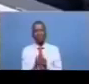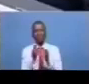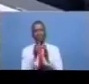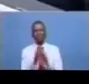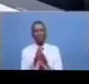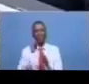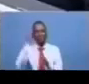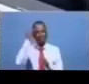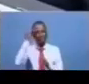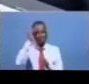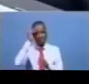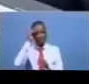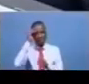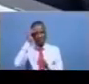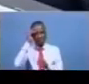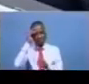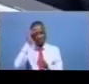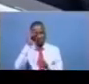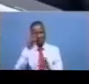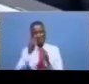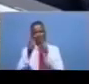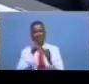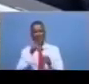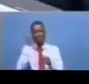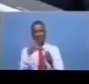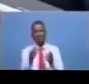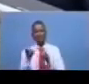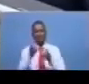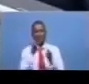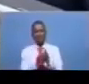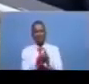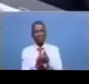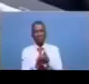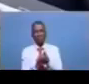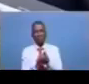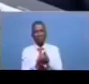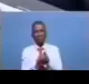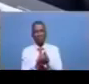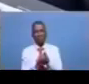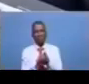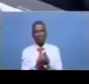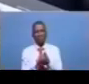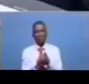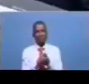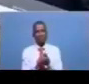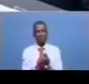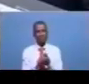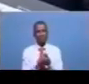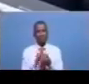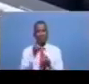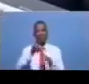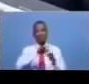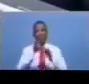Lawyer Chachuchi Katai was just speaking English and not law. You don't do that. We are not trained to say things like that about our seniors at the bar.